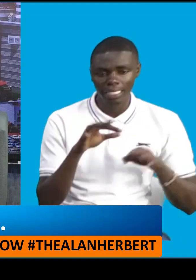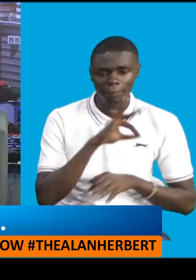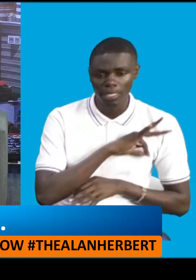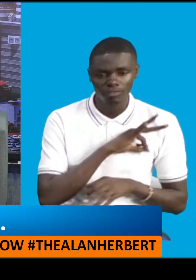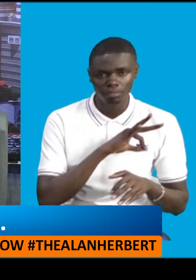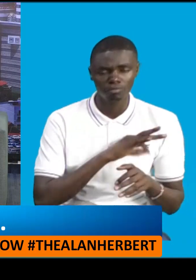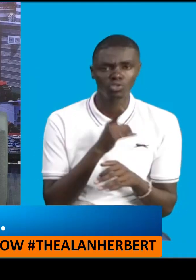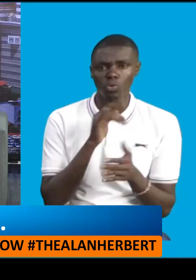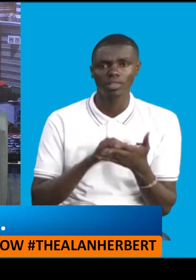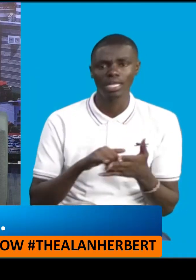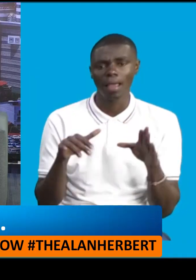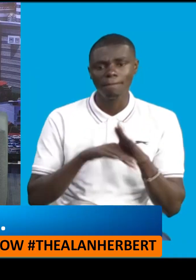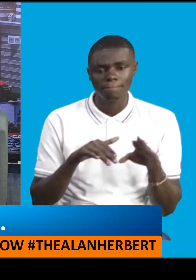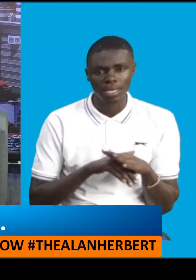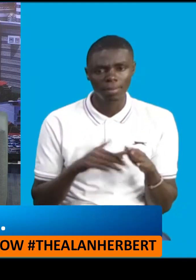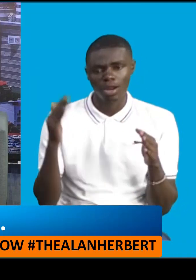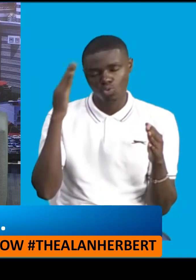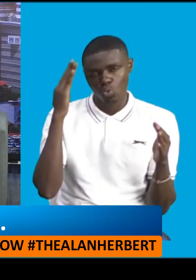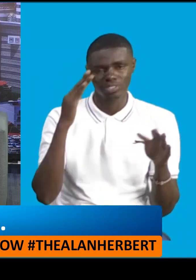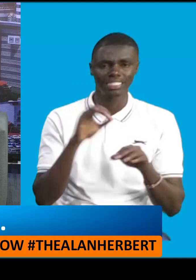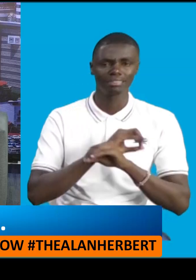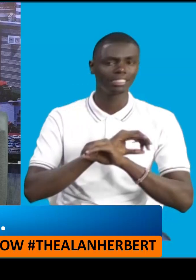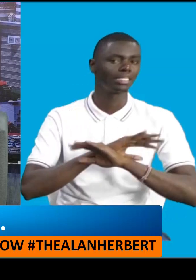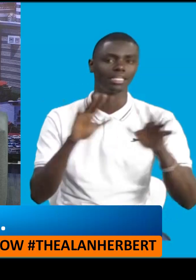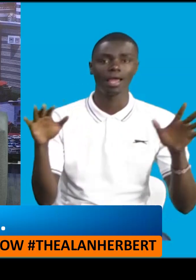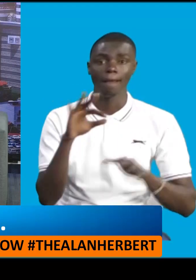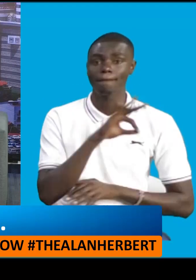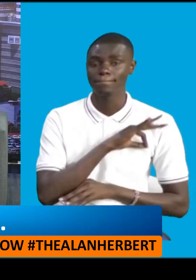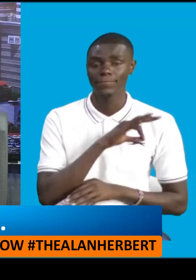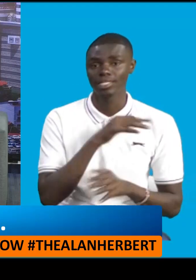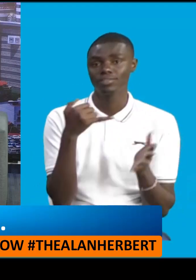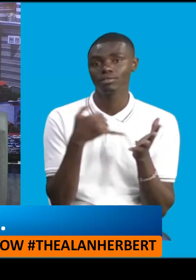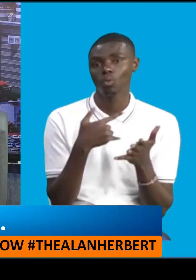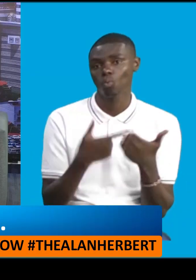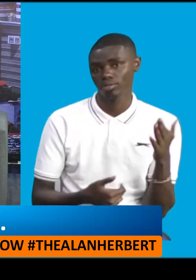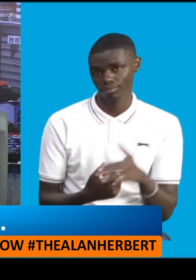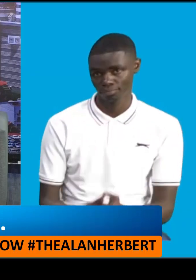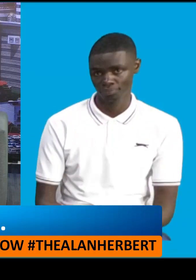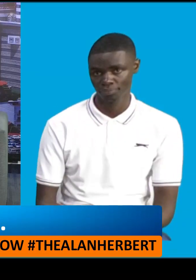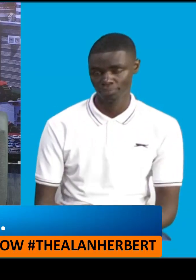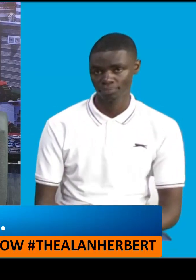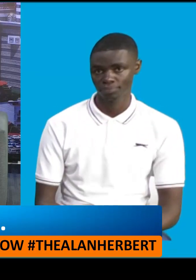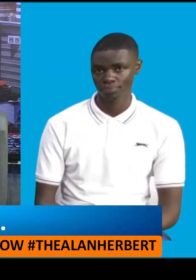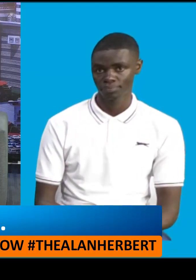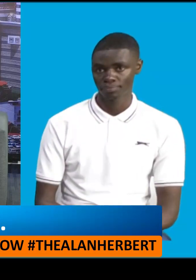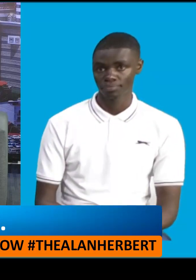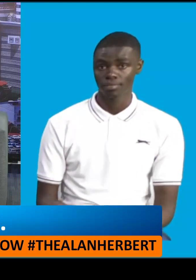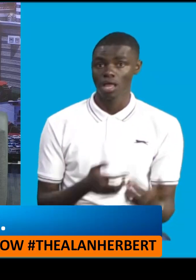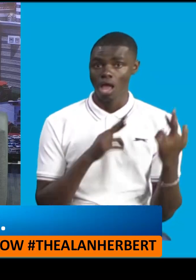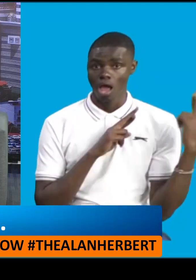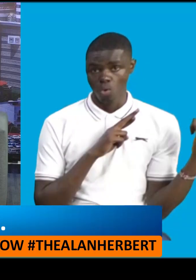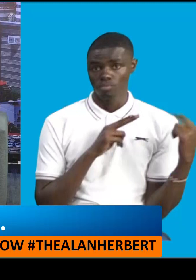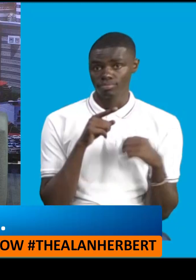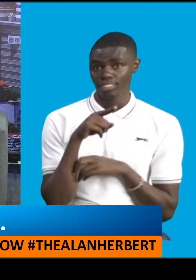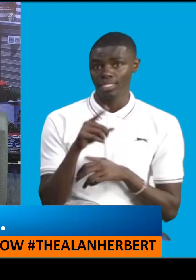benefit down so that member Independently. knows what each of these benefits entails. Yes. All right.